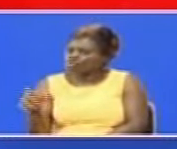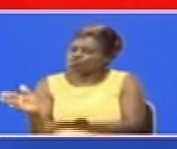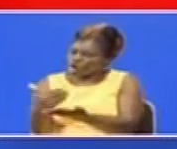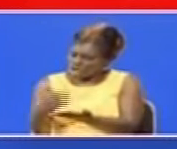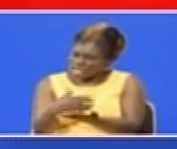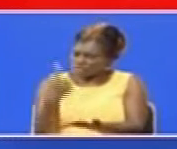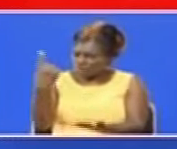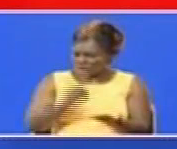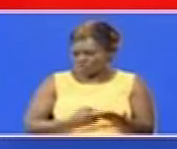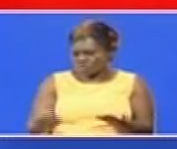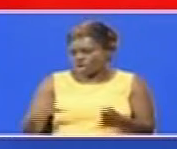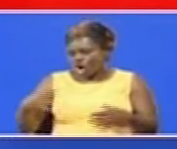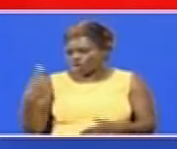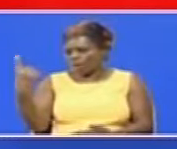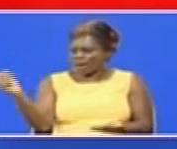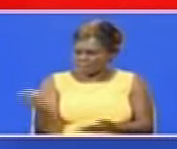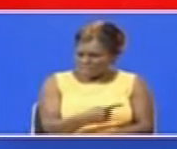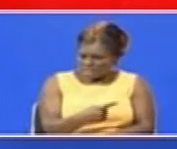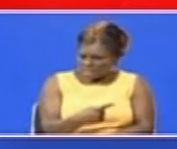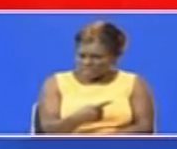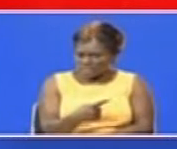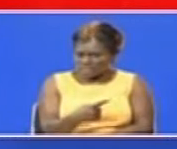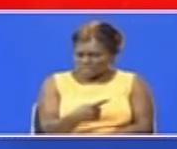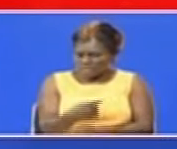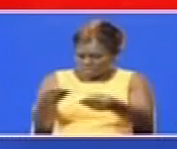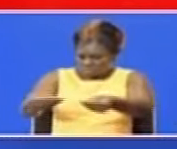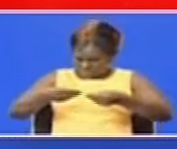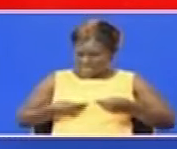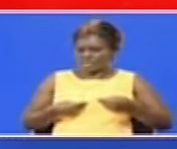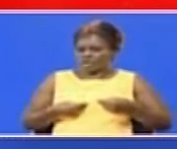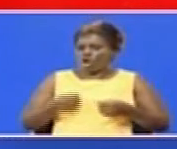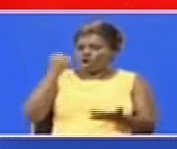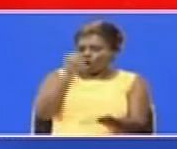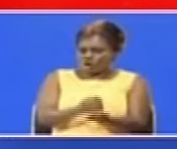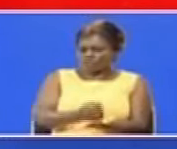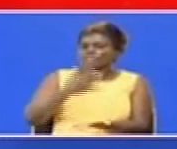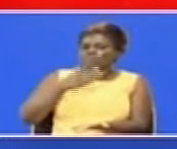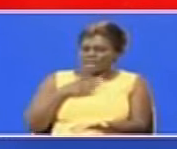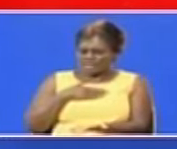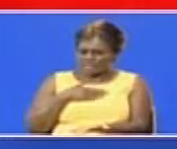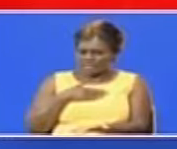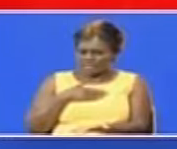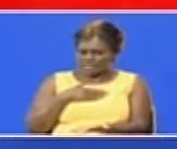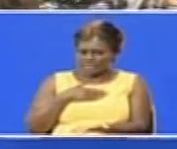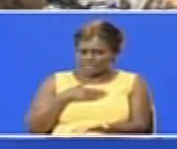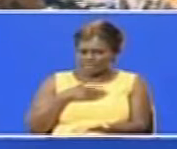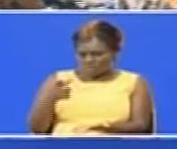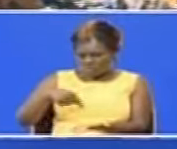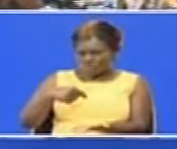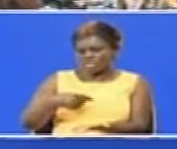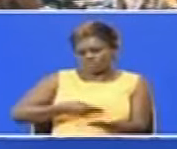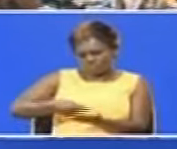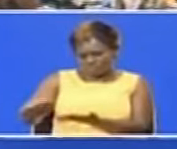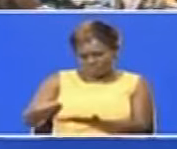that for a week or a month and, you know, come together and bring it to our site or to a designated collection point, you know, we will take it away. One